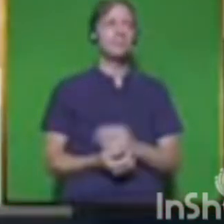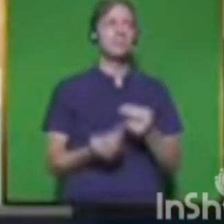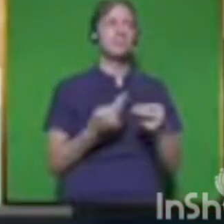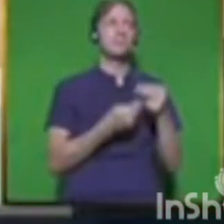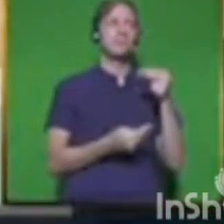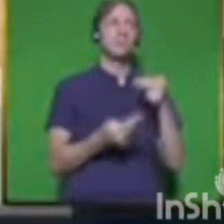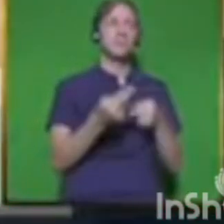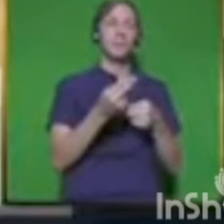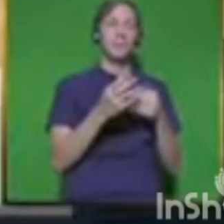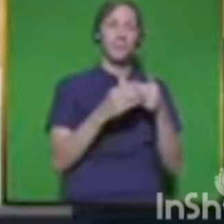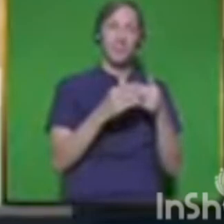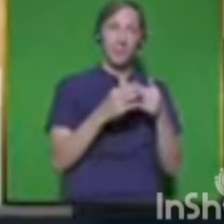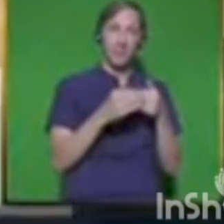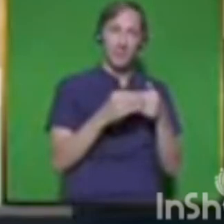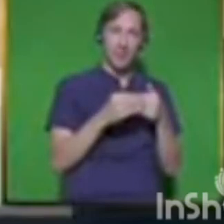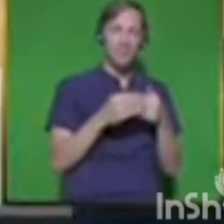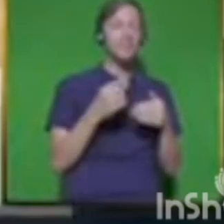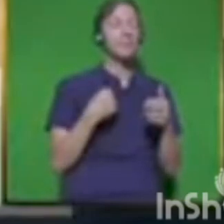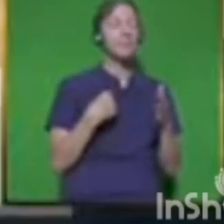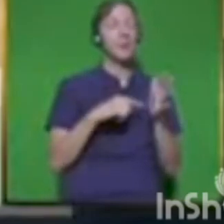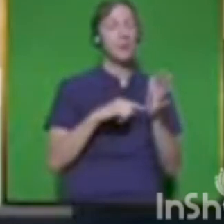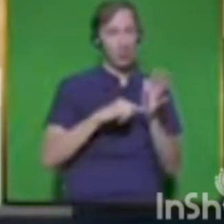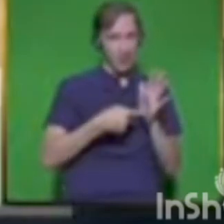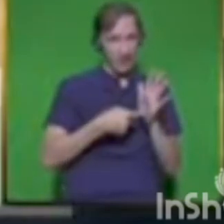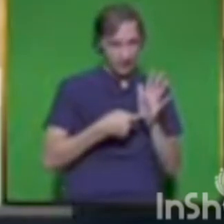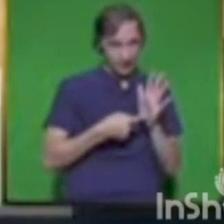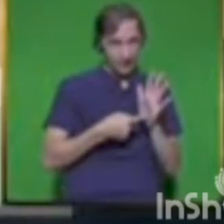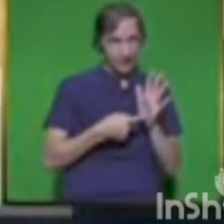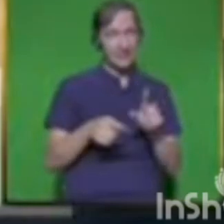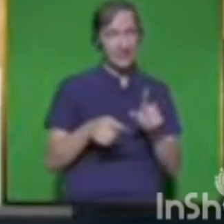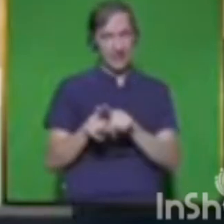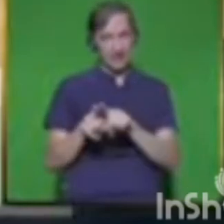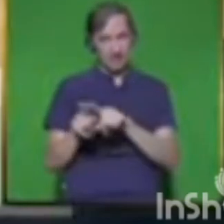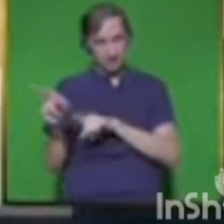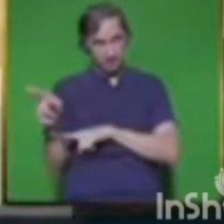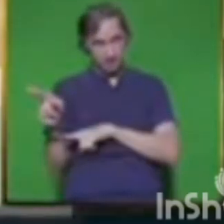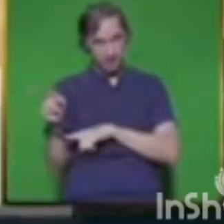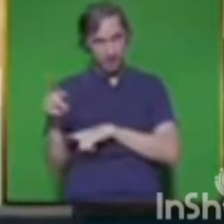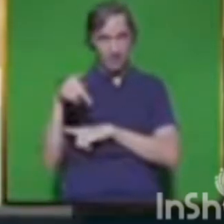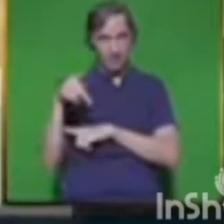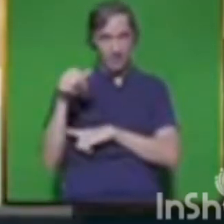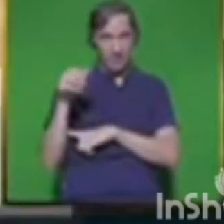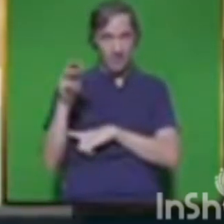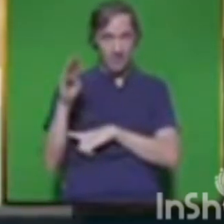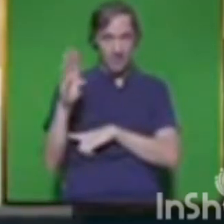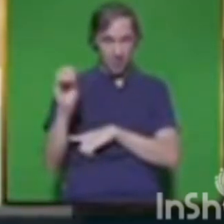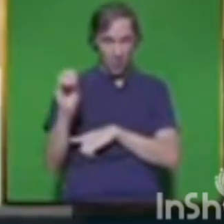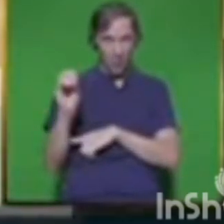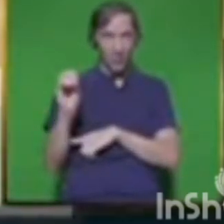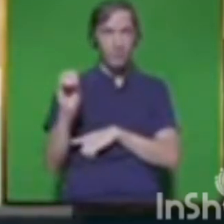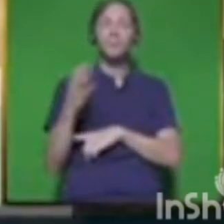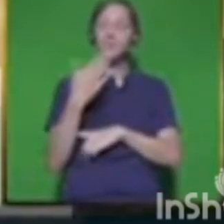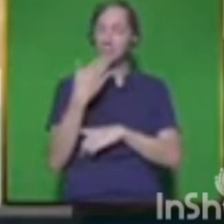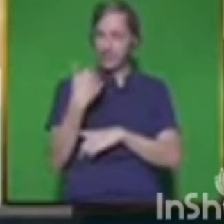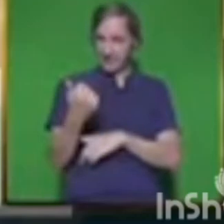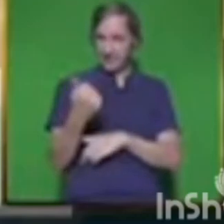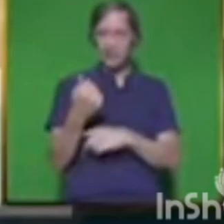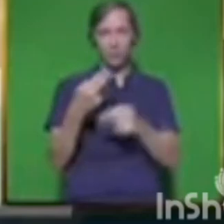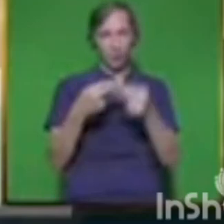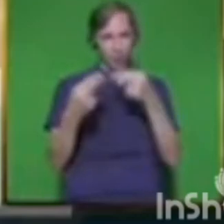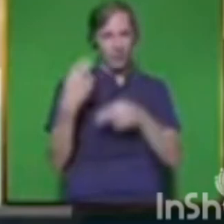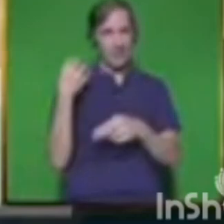I have already ruled on the same point raised by the Honourable Pambu, and that is my ruling. Honourable Minister, please